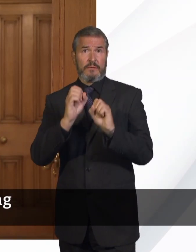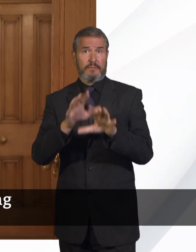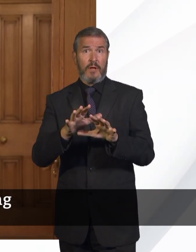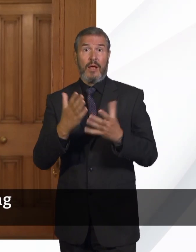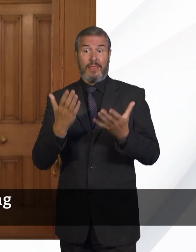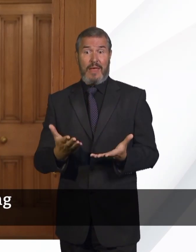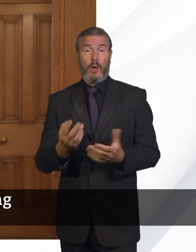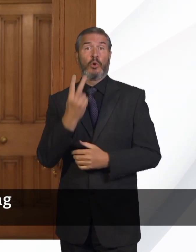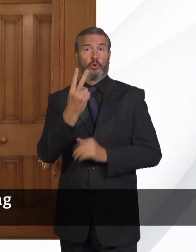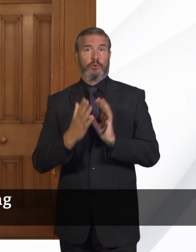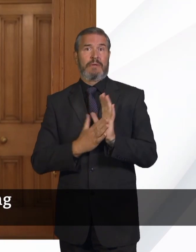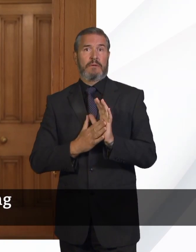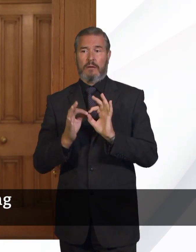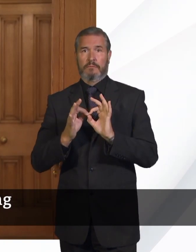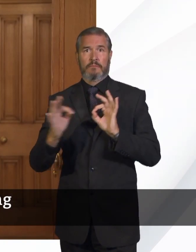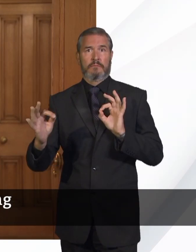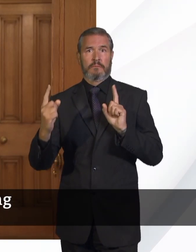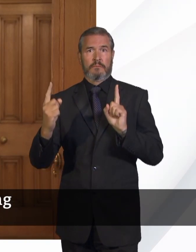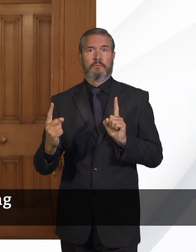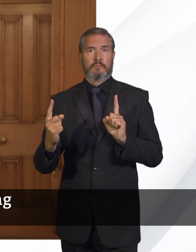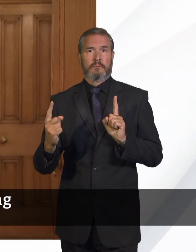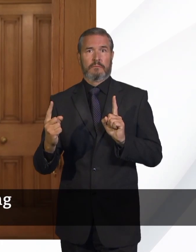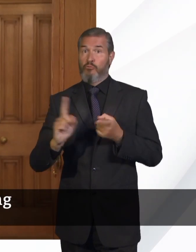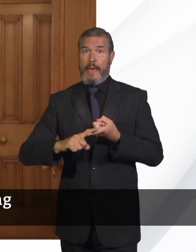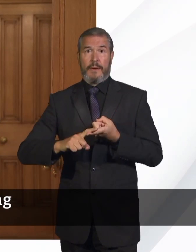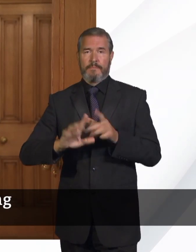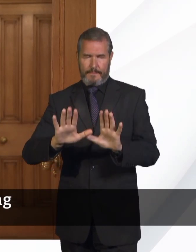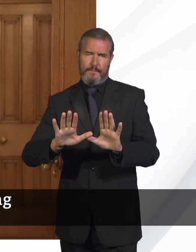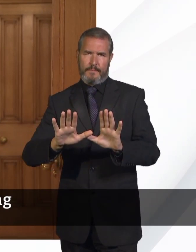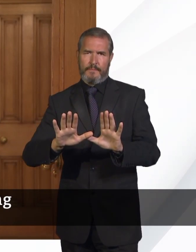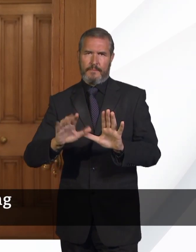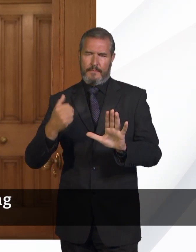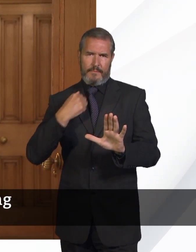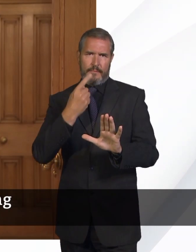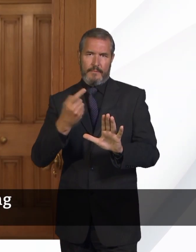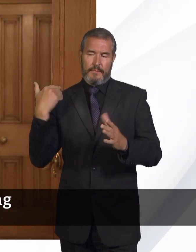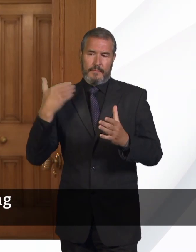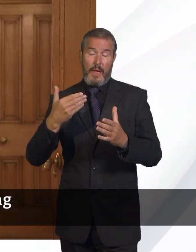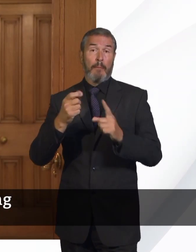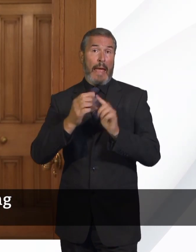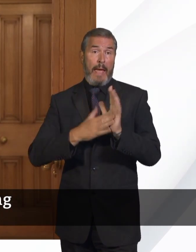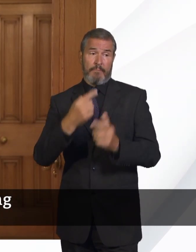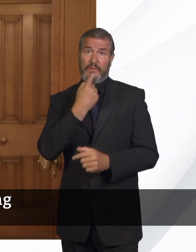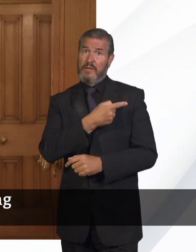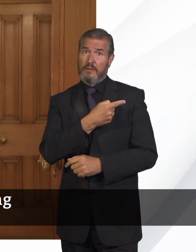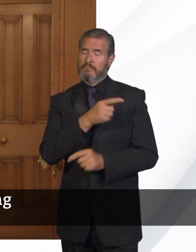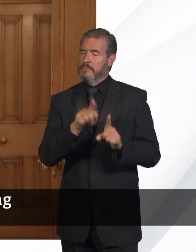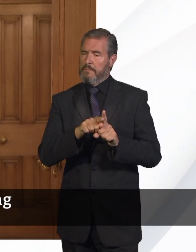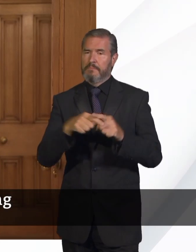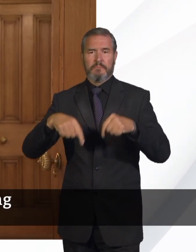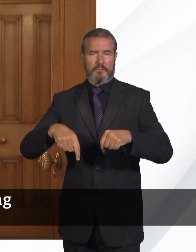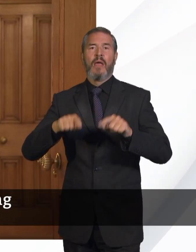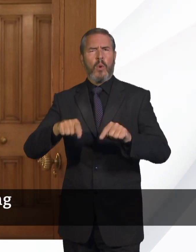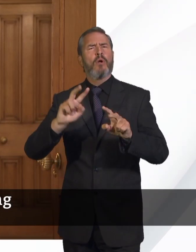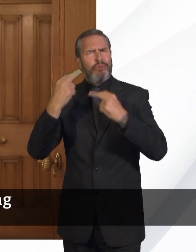metres. The 2 metres stays in place for the moment. But as I've also made very clear, the Prime Minister's made clear, we keep all of these things under